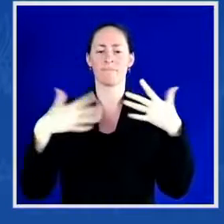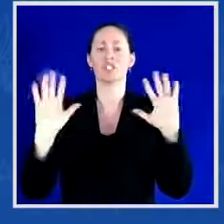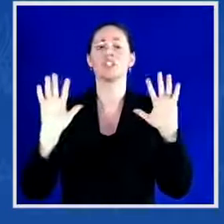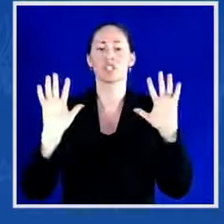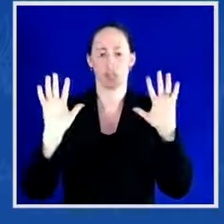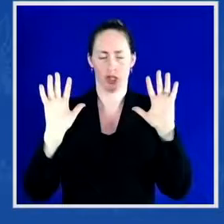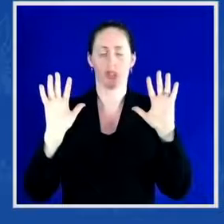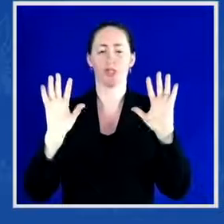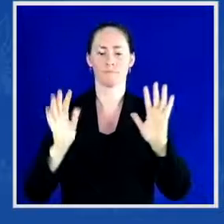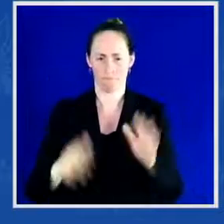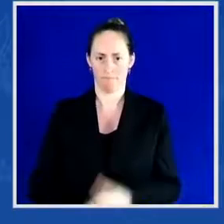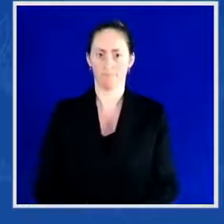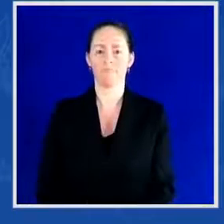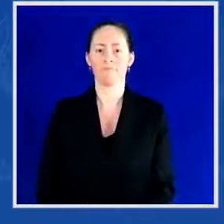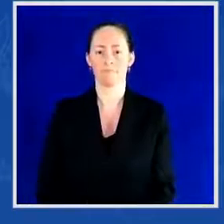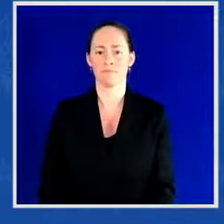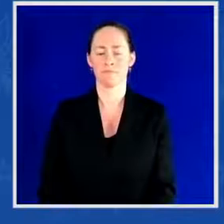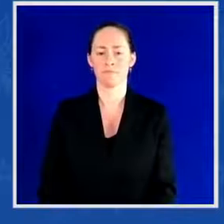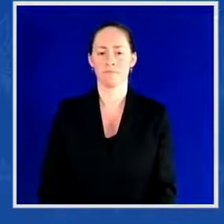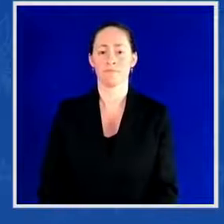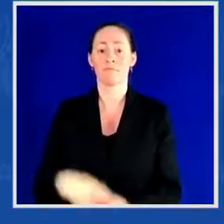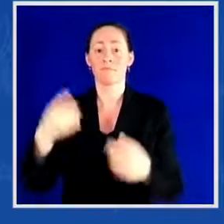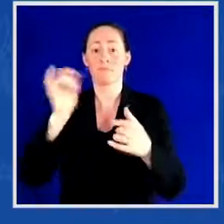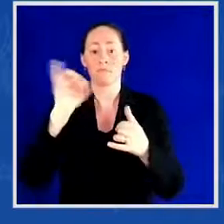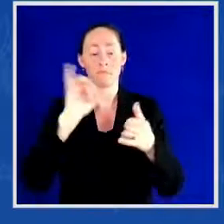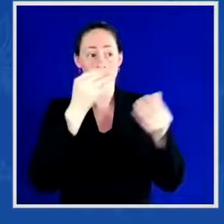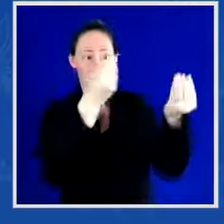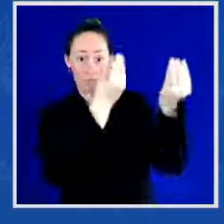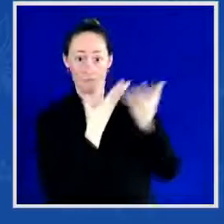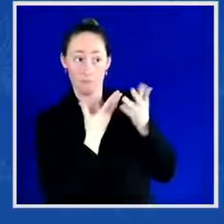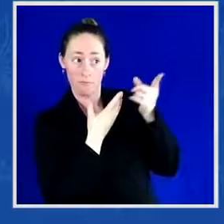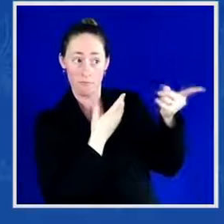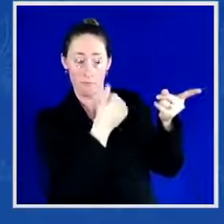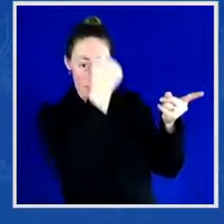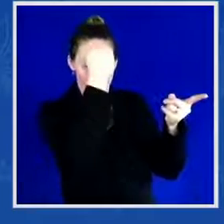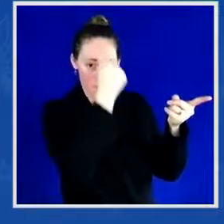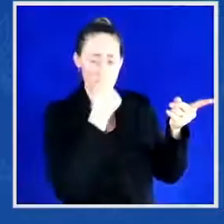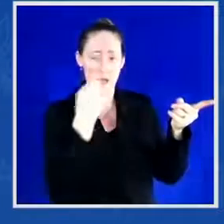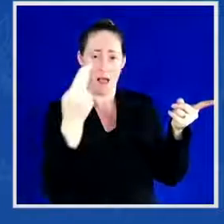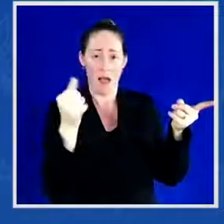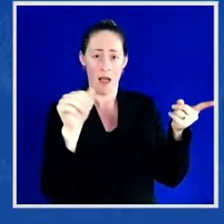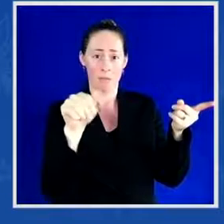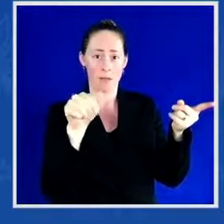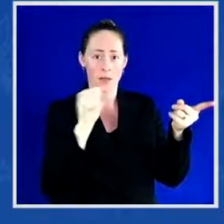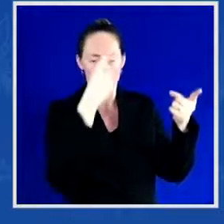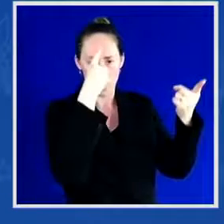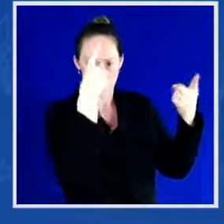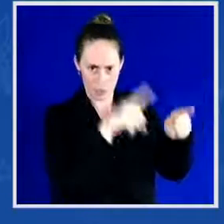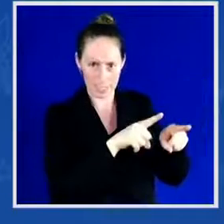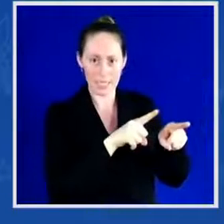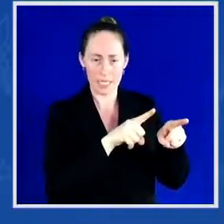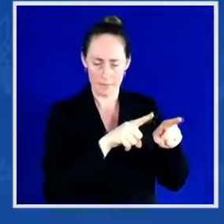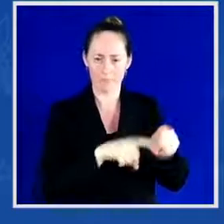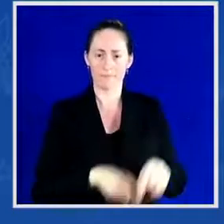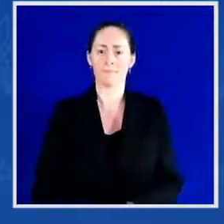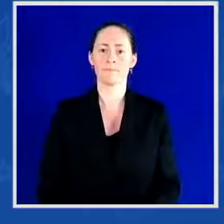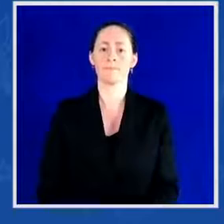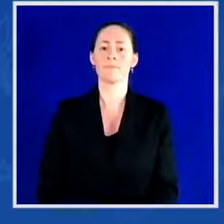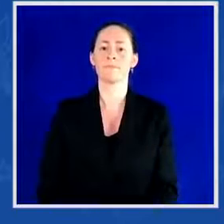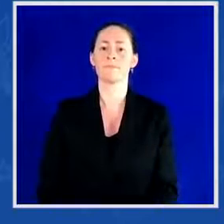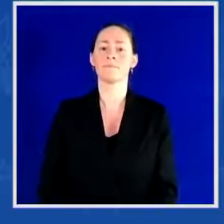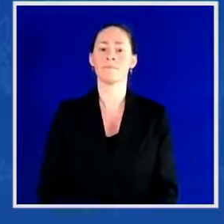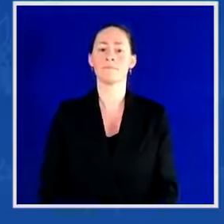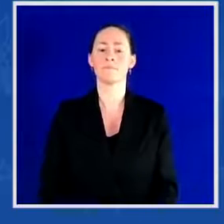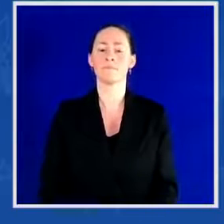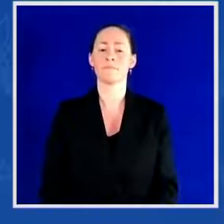also agreed. In my conversation with President Netanyahu, I commended him for the decision to bring the current hostilities to a